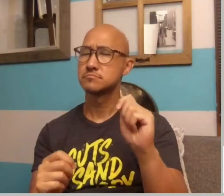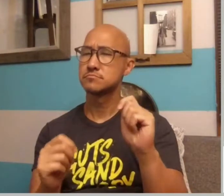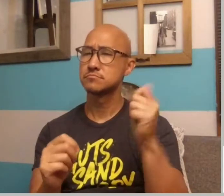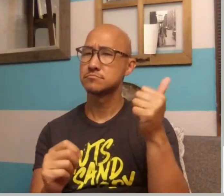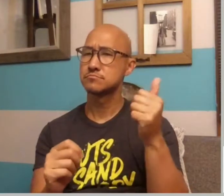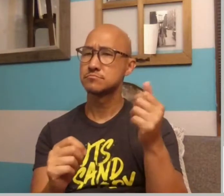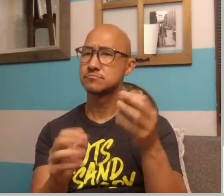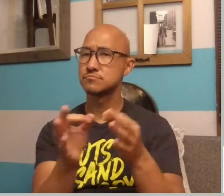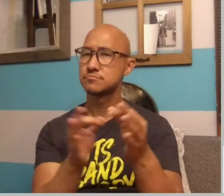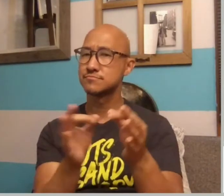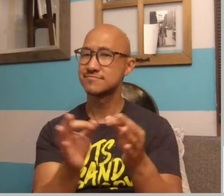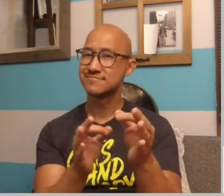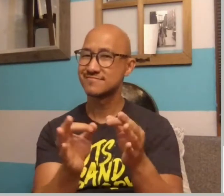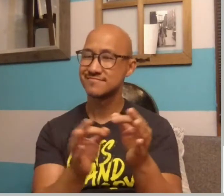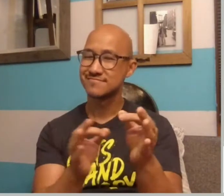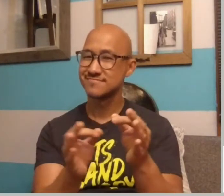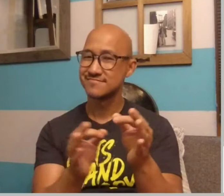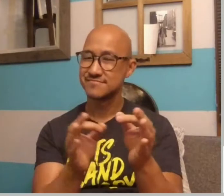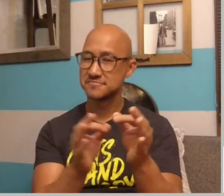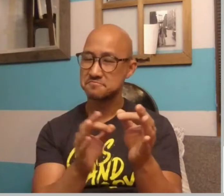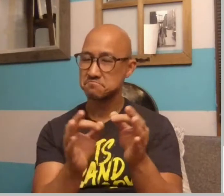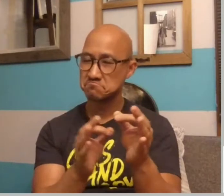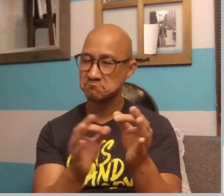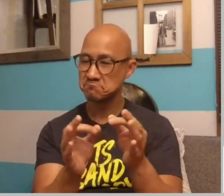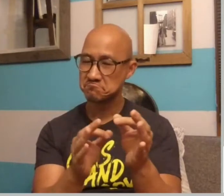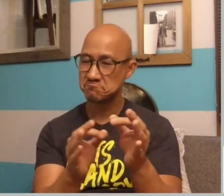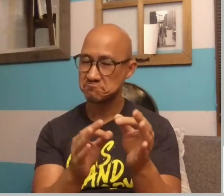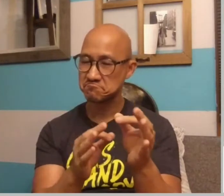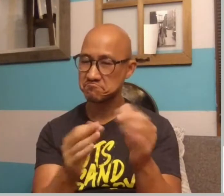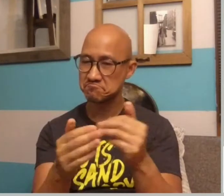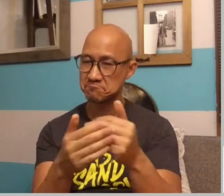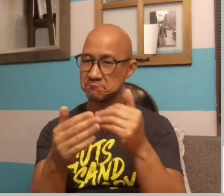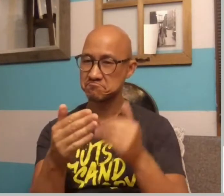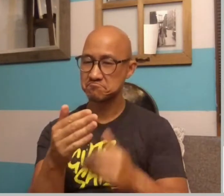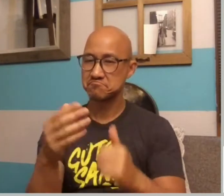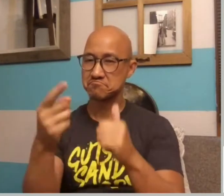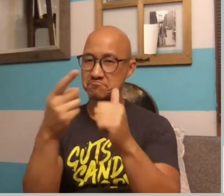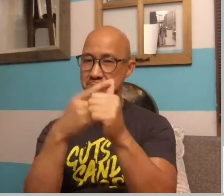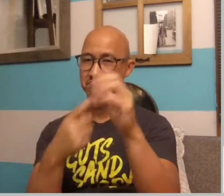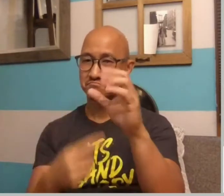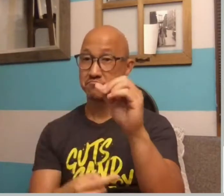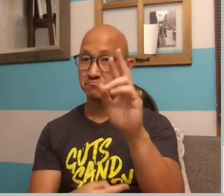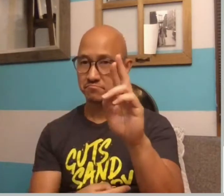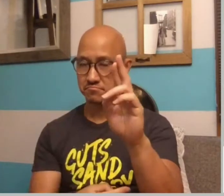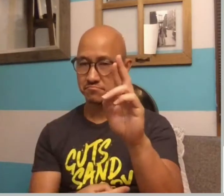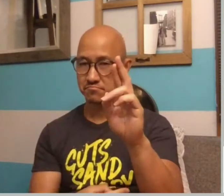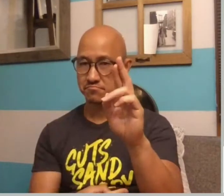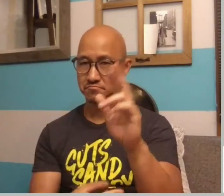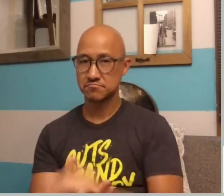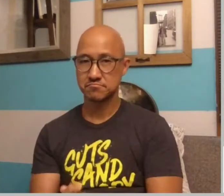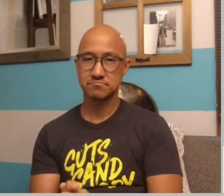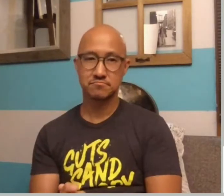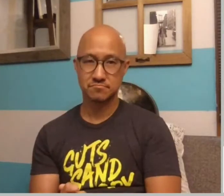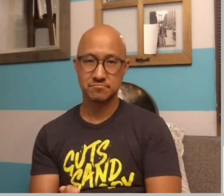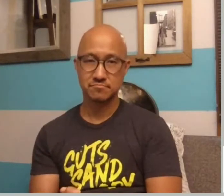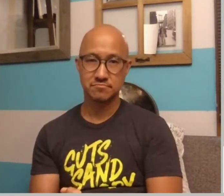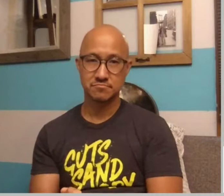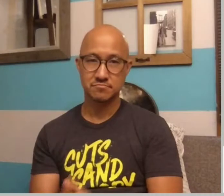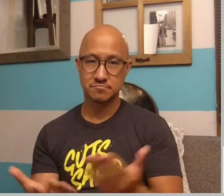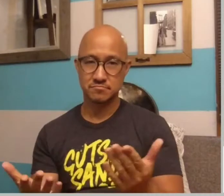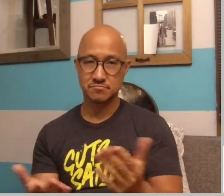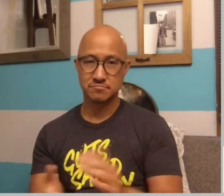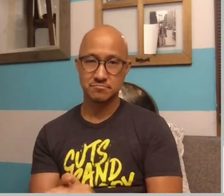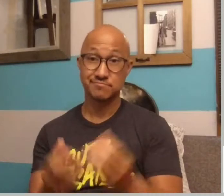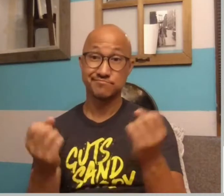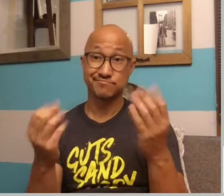well, first we'll talk about 1 Corinthians. The letter 1 Corinthians came actually as a result of a bad report of the Christians in Corinth rebelling. And